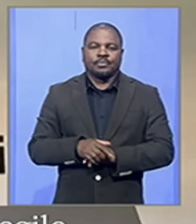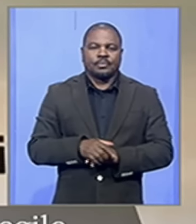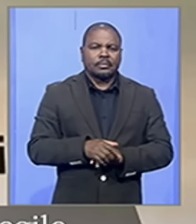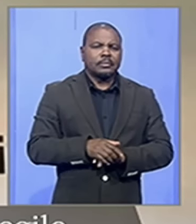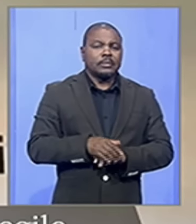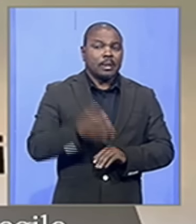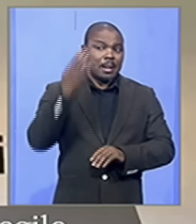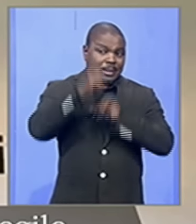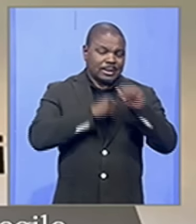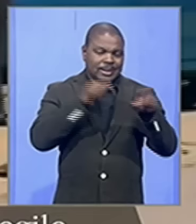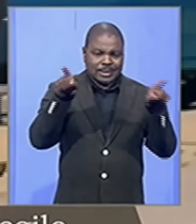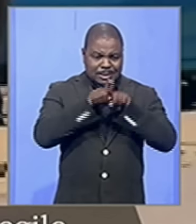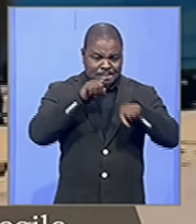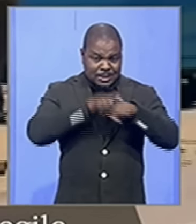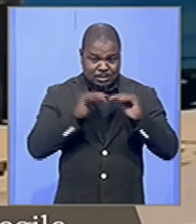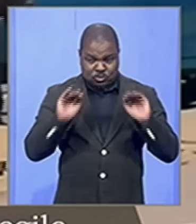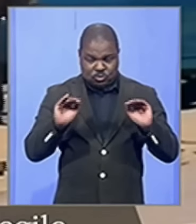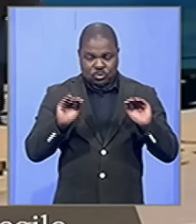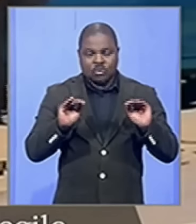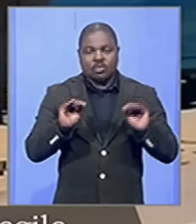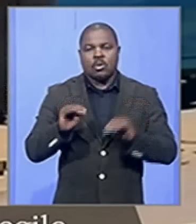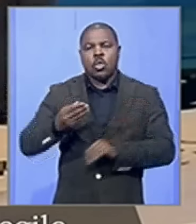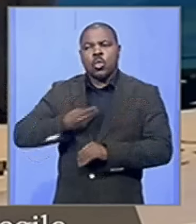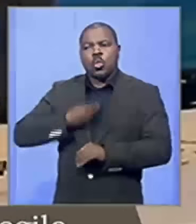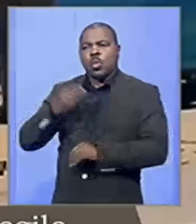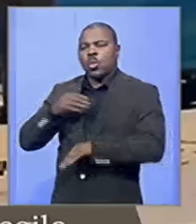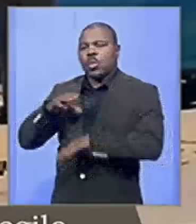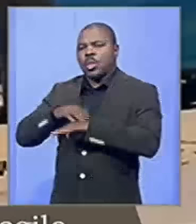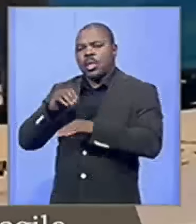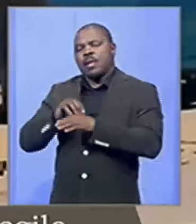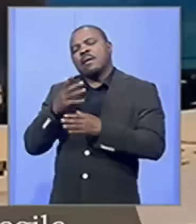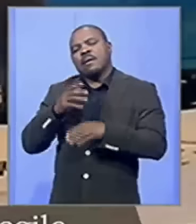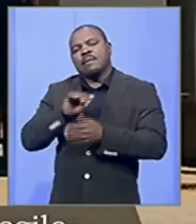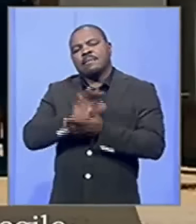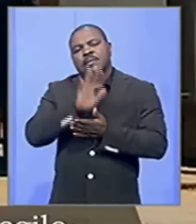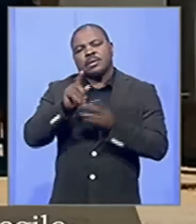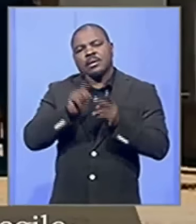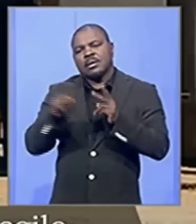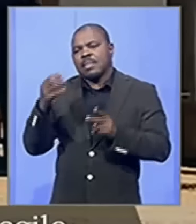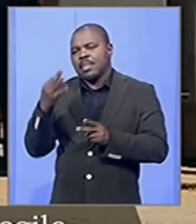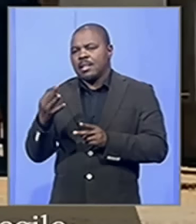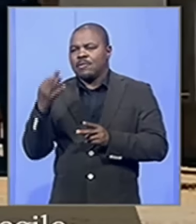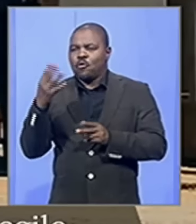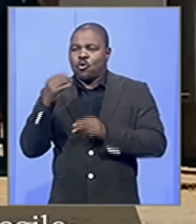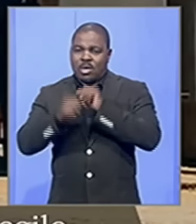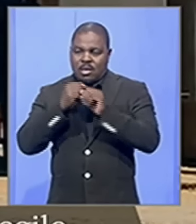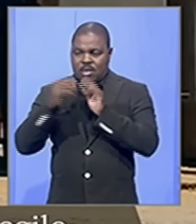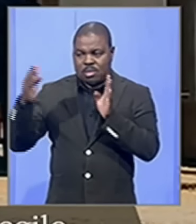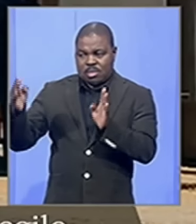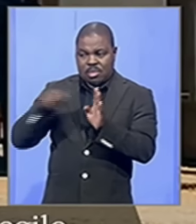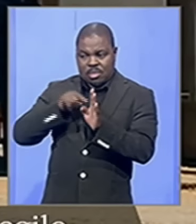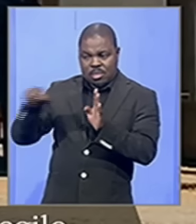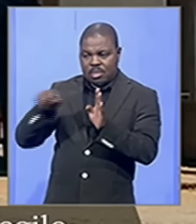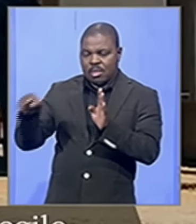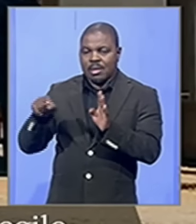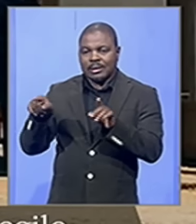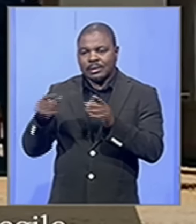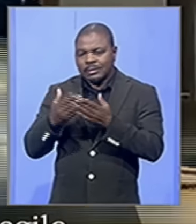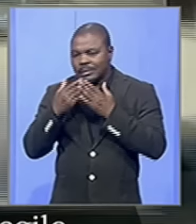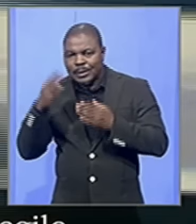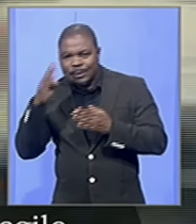e ngwagola, palo ya bašwa ba dingwaga tse di gareng ga 35 bao ba neng ba sa tsene sekolo kana